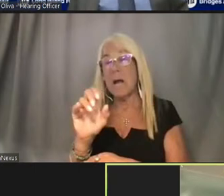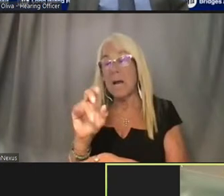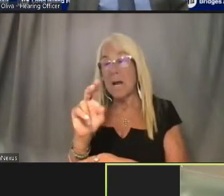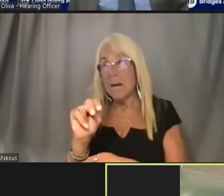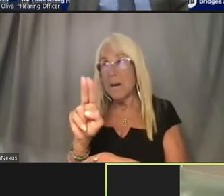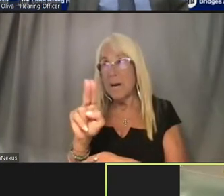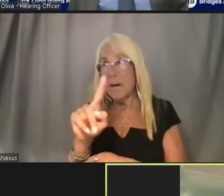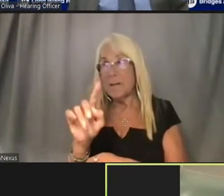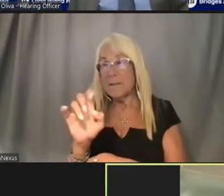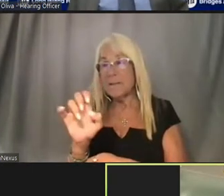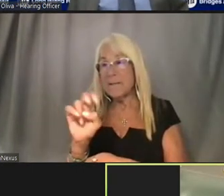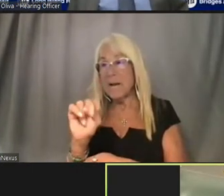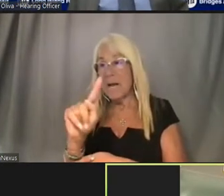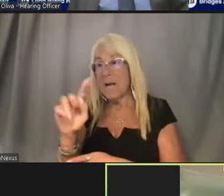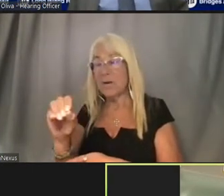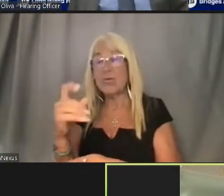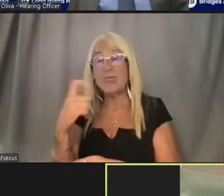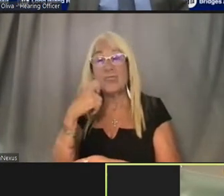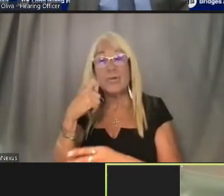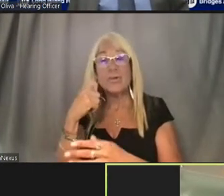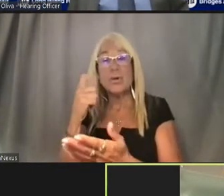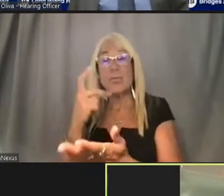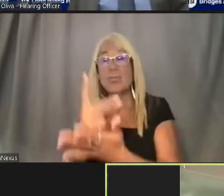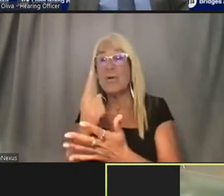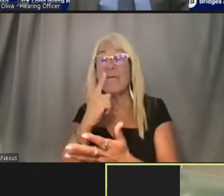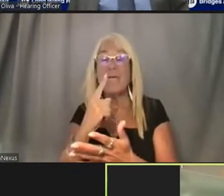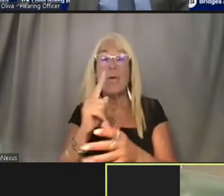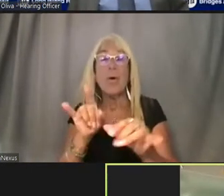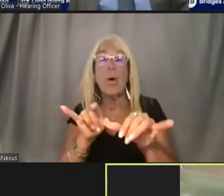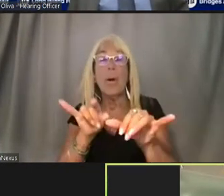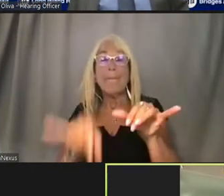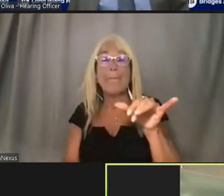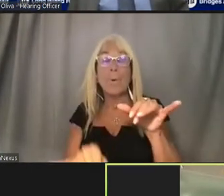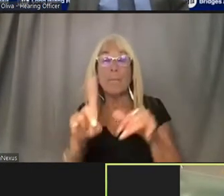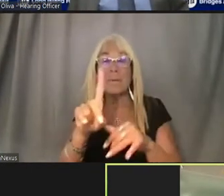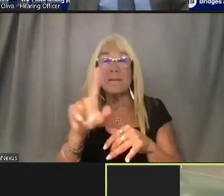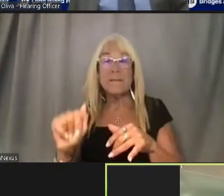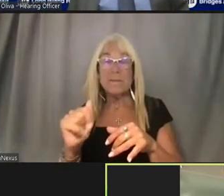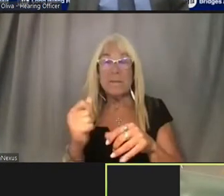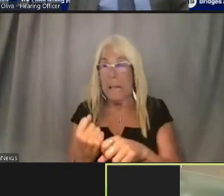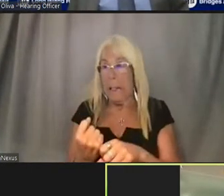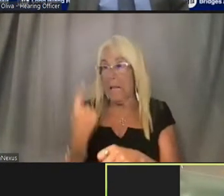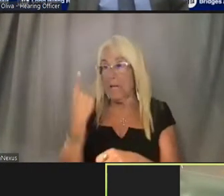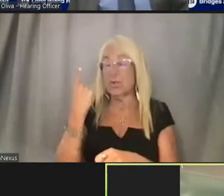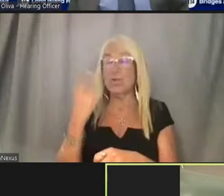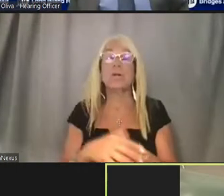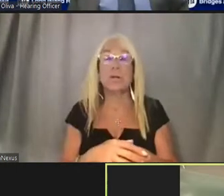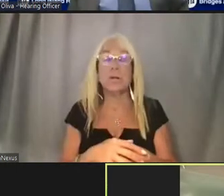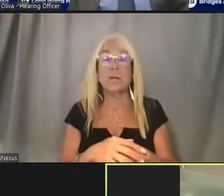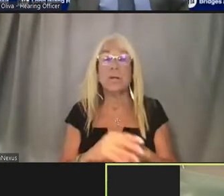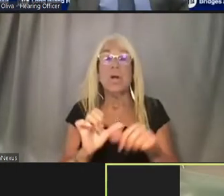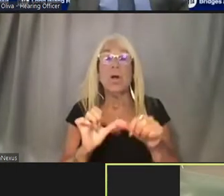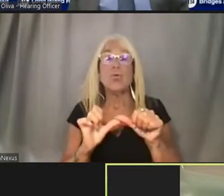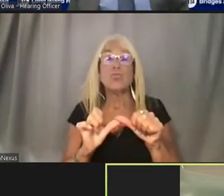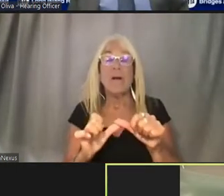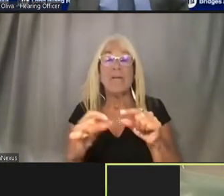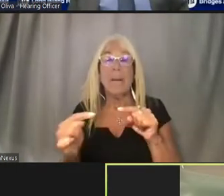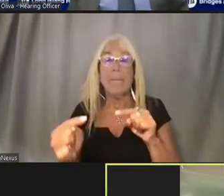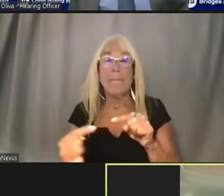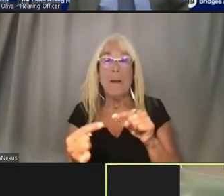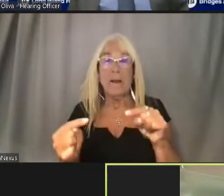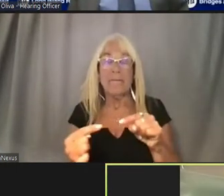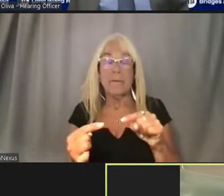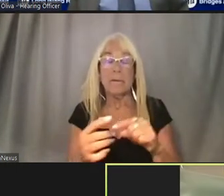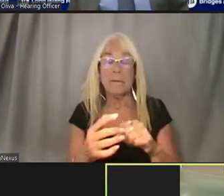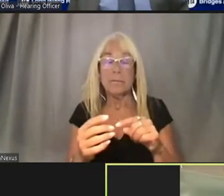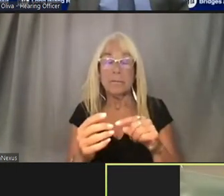I was just recently approved for permanent disability a year ago as I have a very chronic painful chronic pain condition